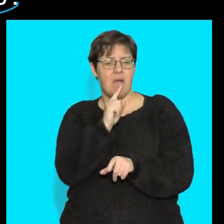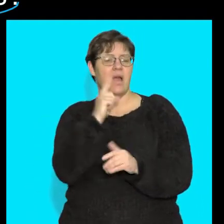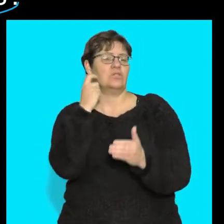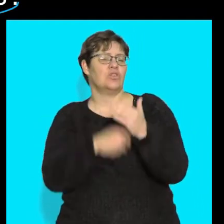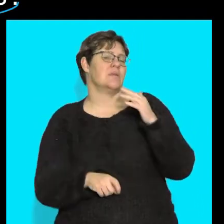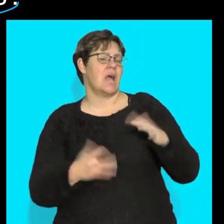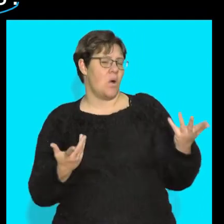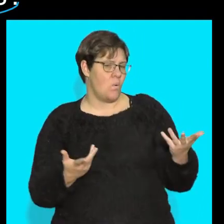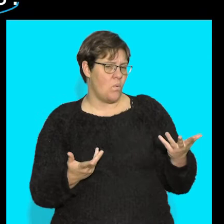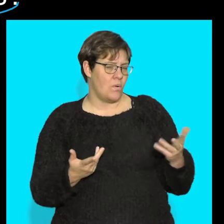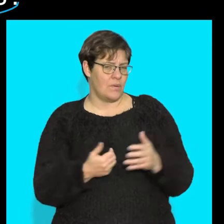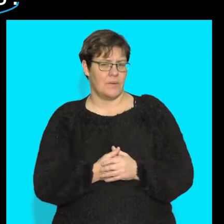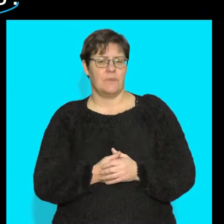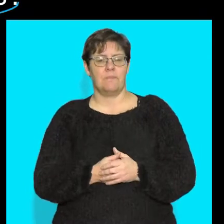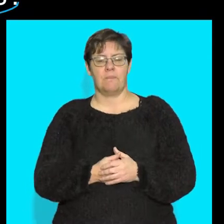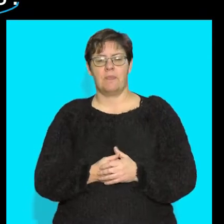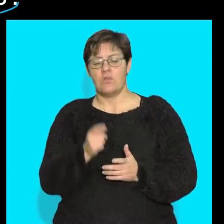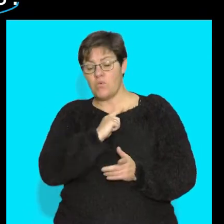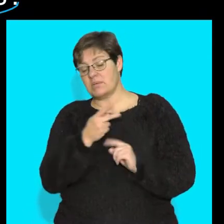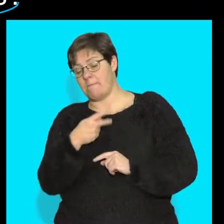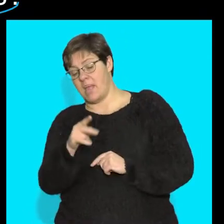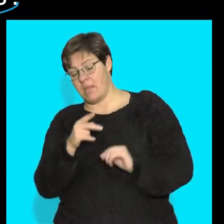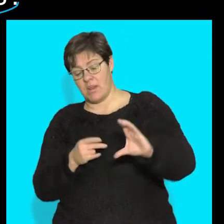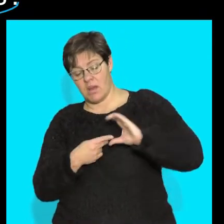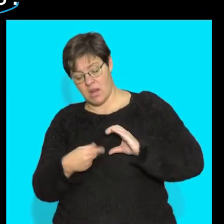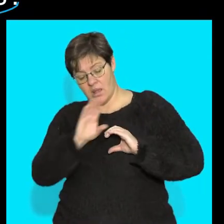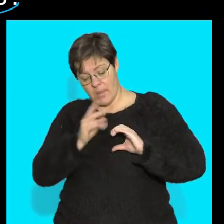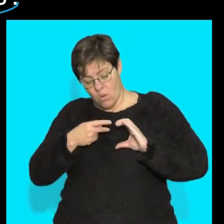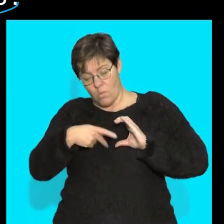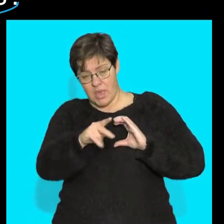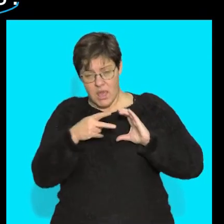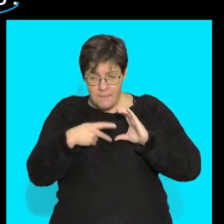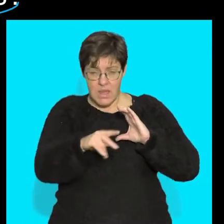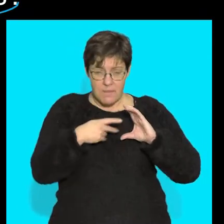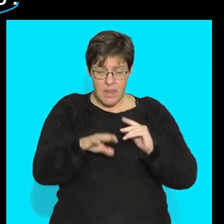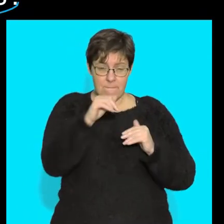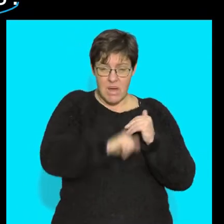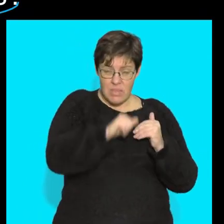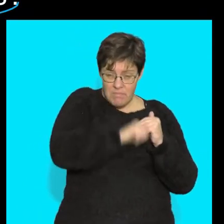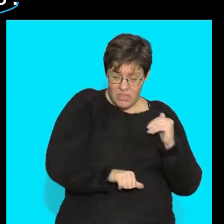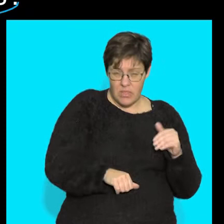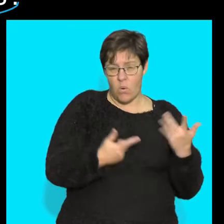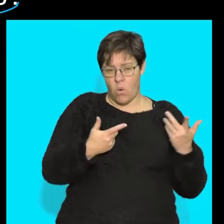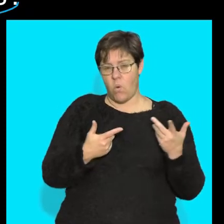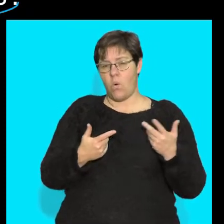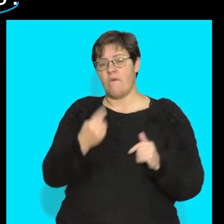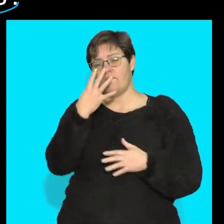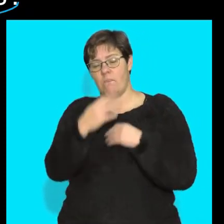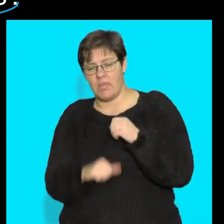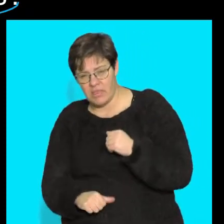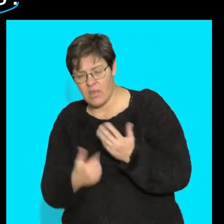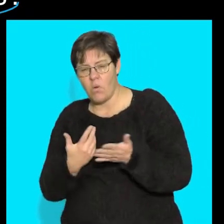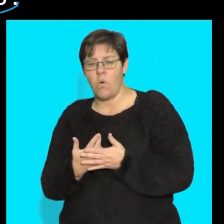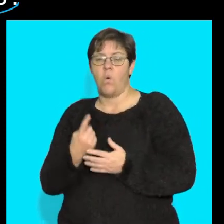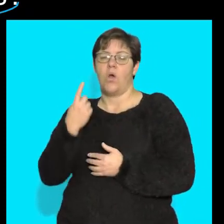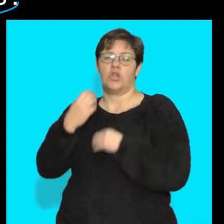they charging this interest to you, right, on your account? How are they charging it? Are they charging it on a month-to-month basis? Every 4